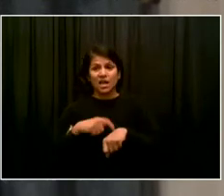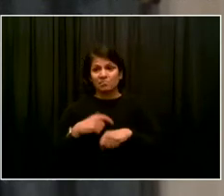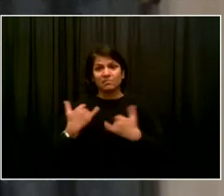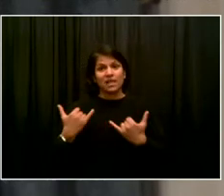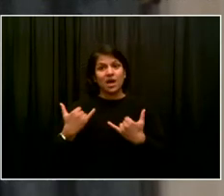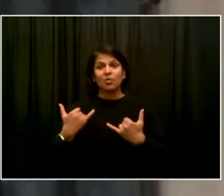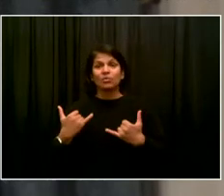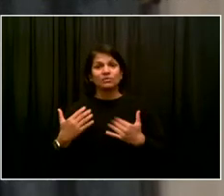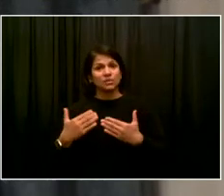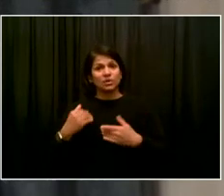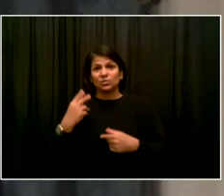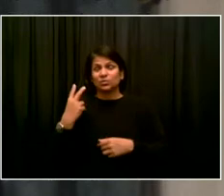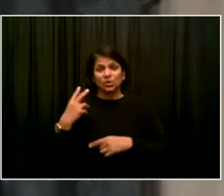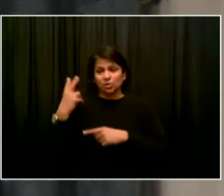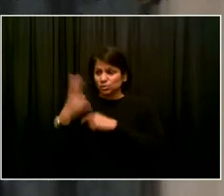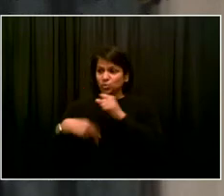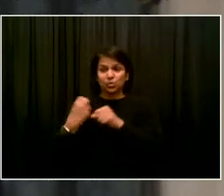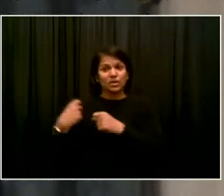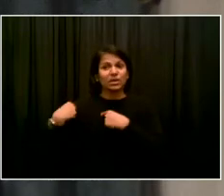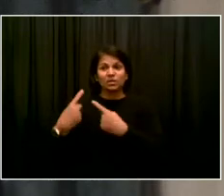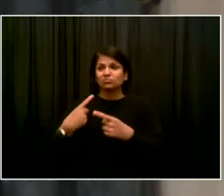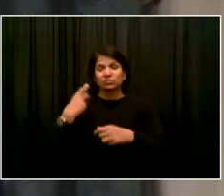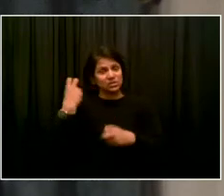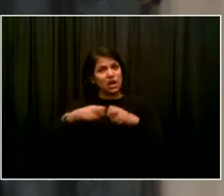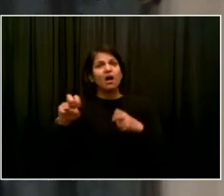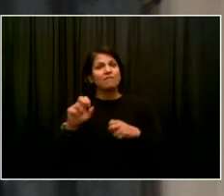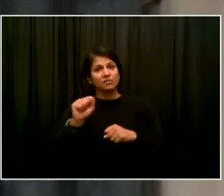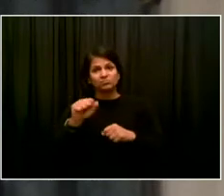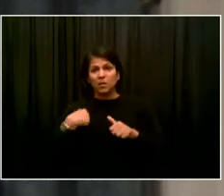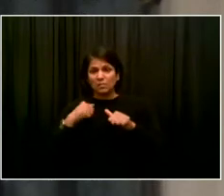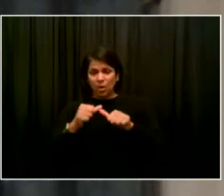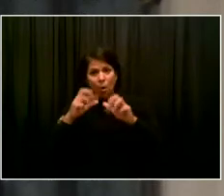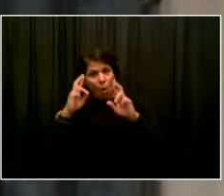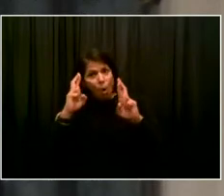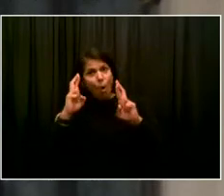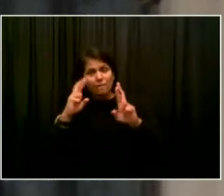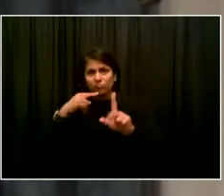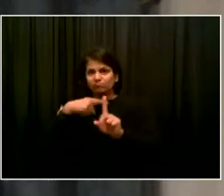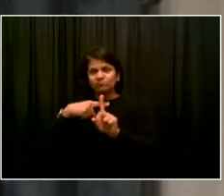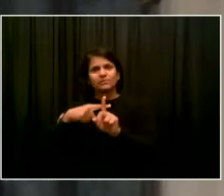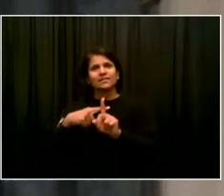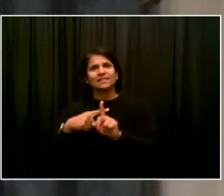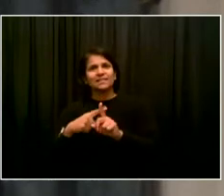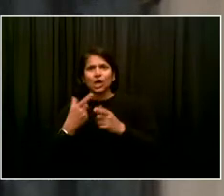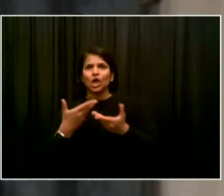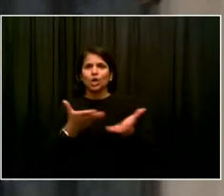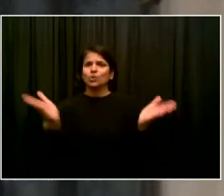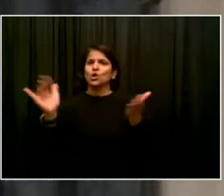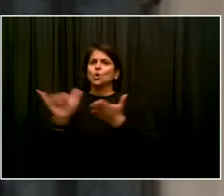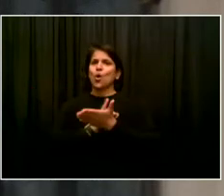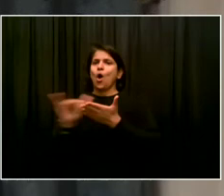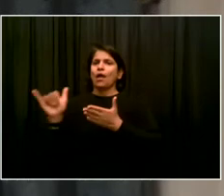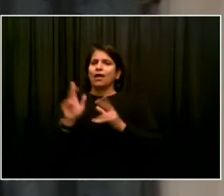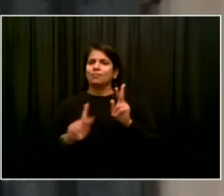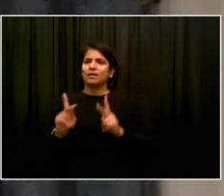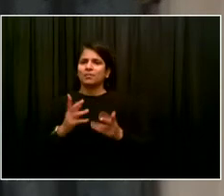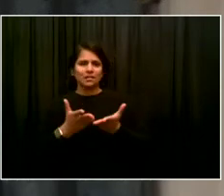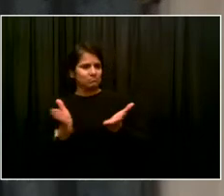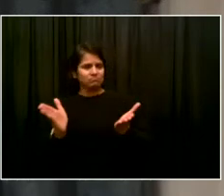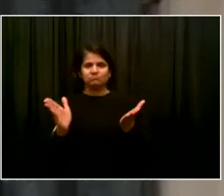is, I think it's the people who are from here and who come here. You know, I always give a lot of